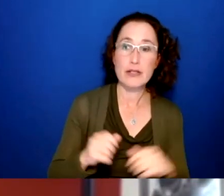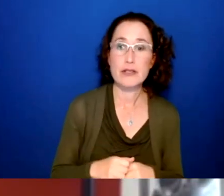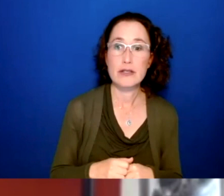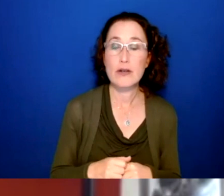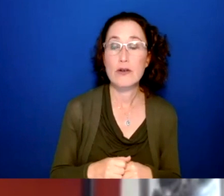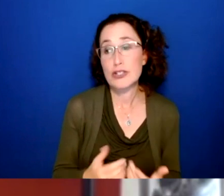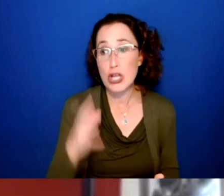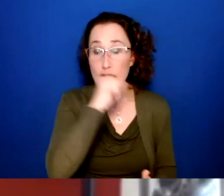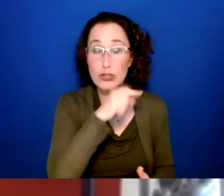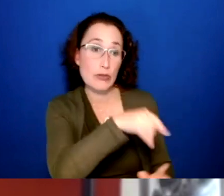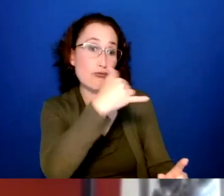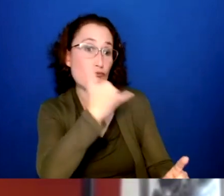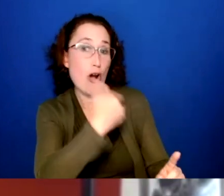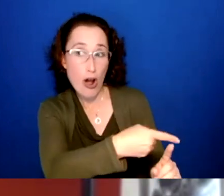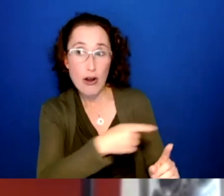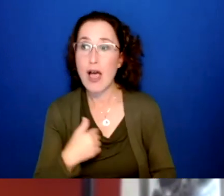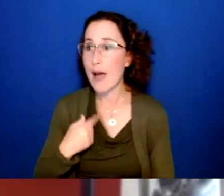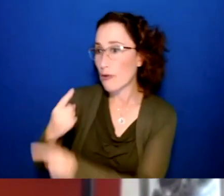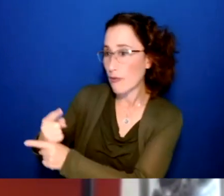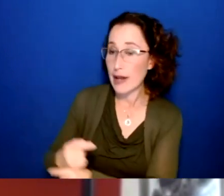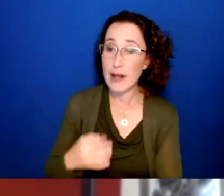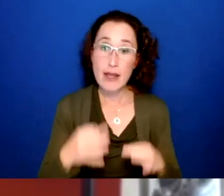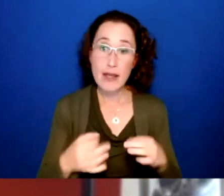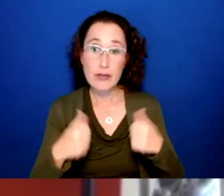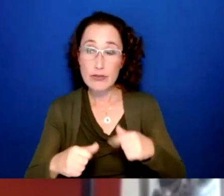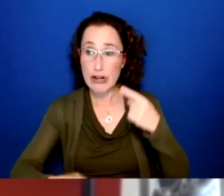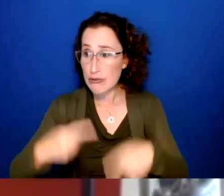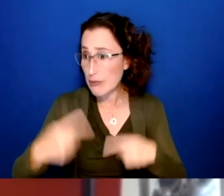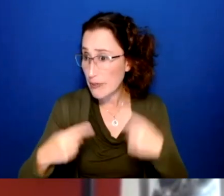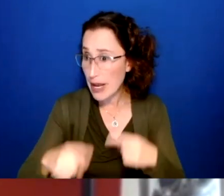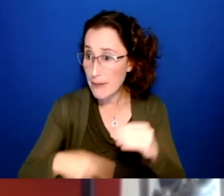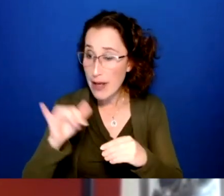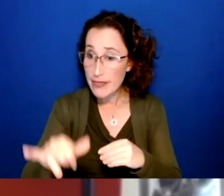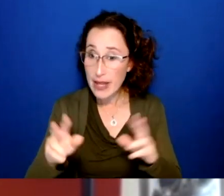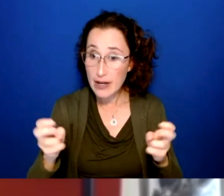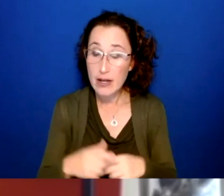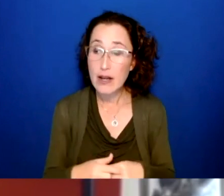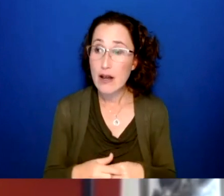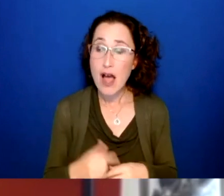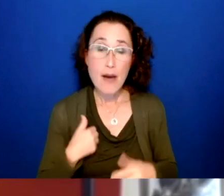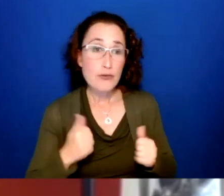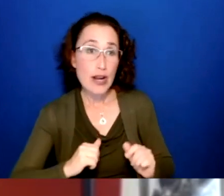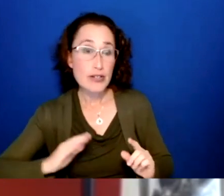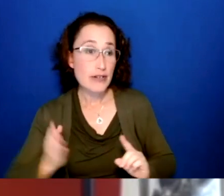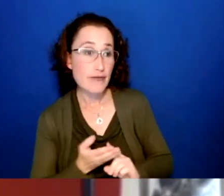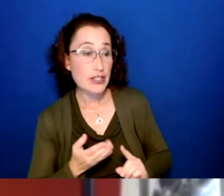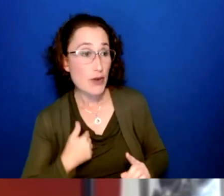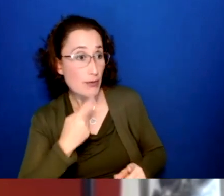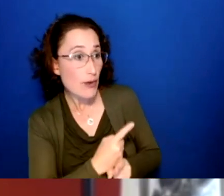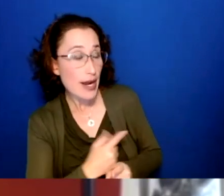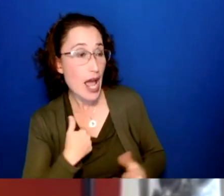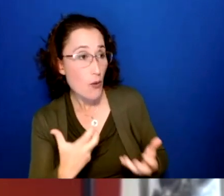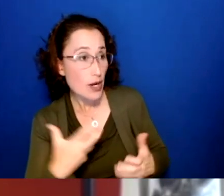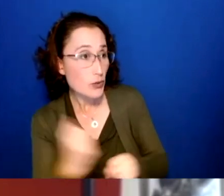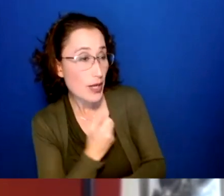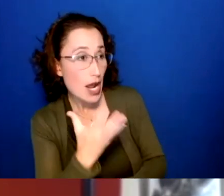is wrong. And if you were to get in some sort of debate with a person over an issue like that, I was trying to convince you that I'm right and you're wrong, or I'm trying to win and I want